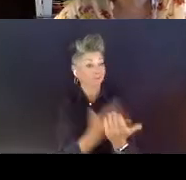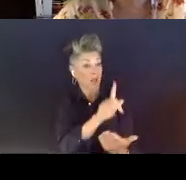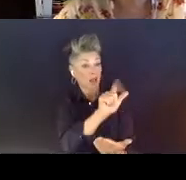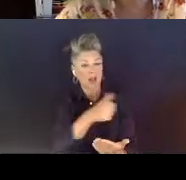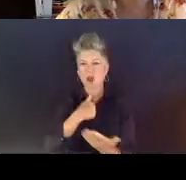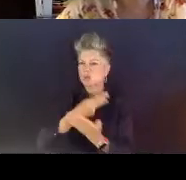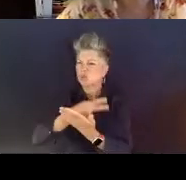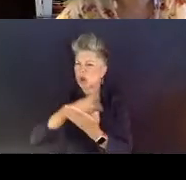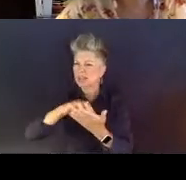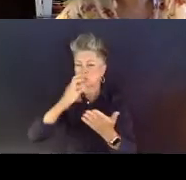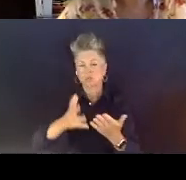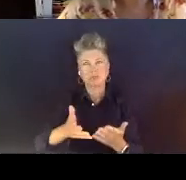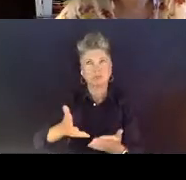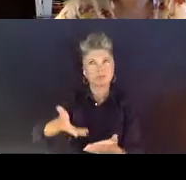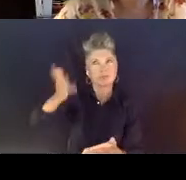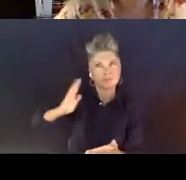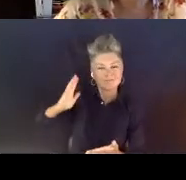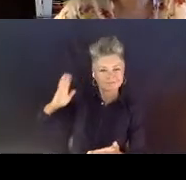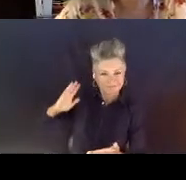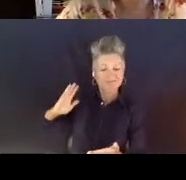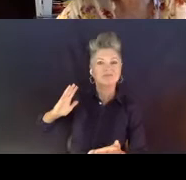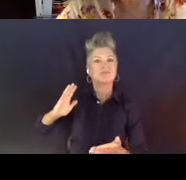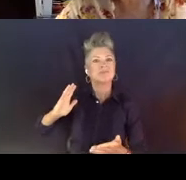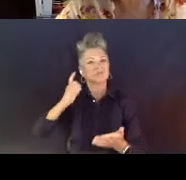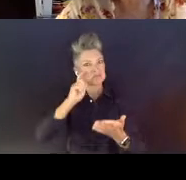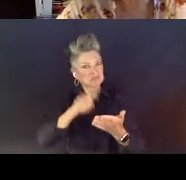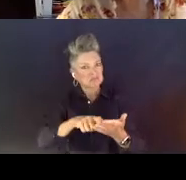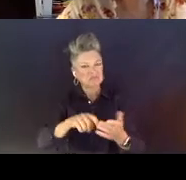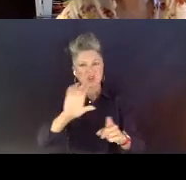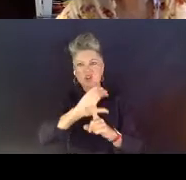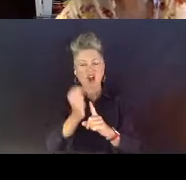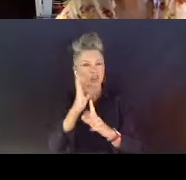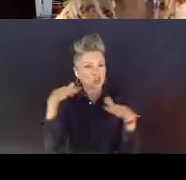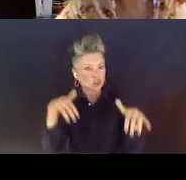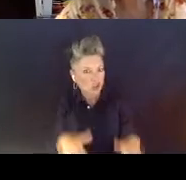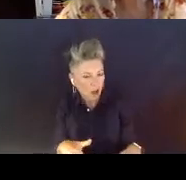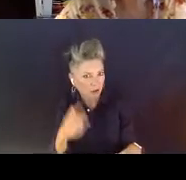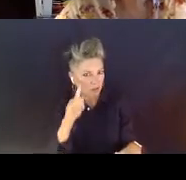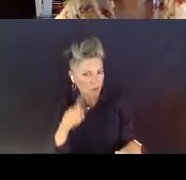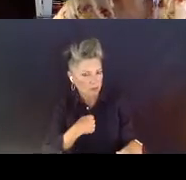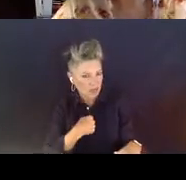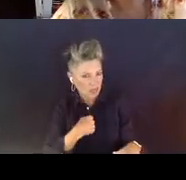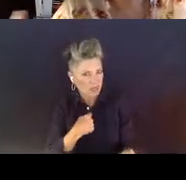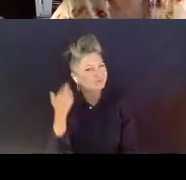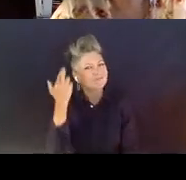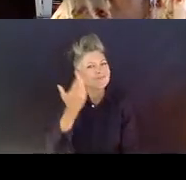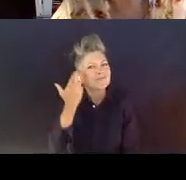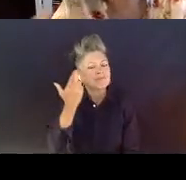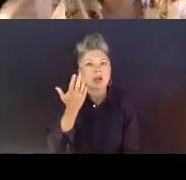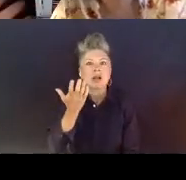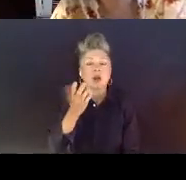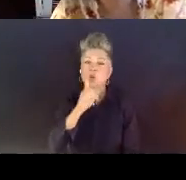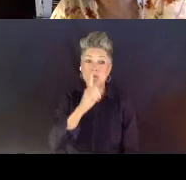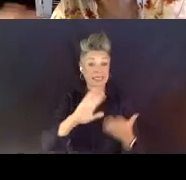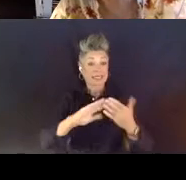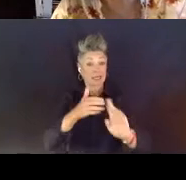many, many years ago, the cultural shock I received was not about the city. I